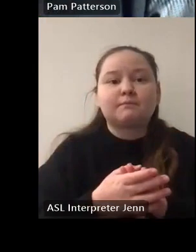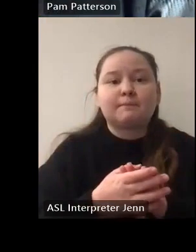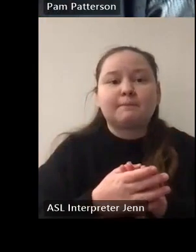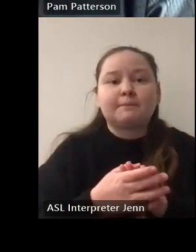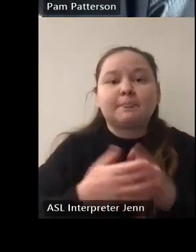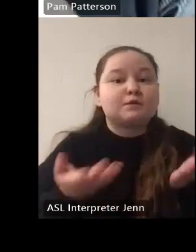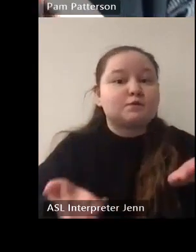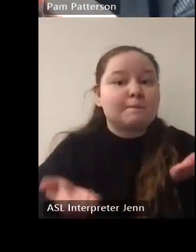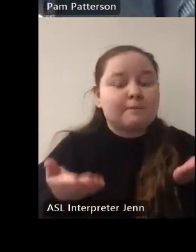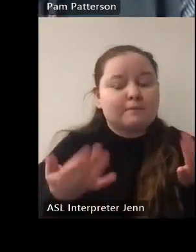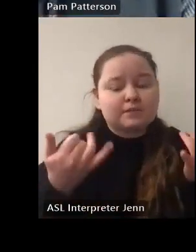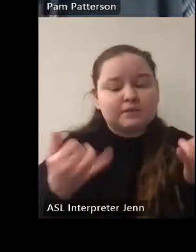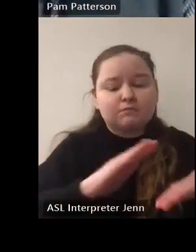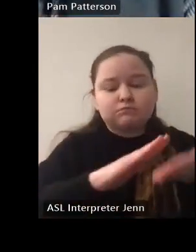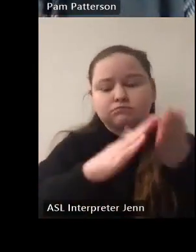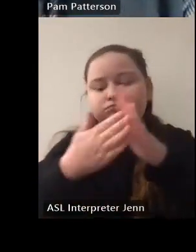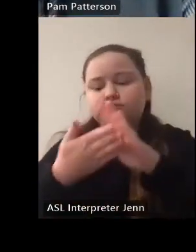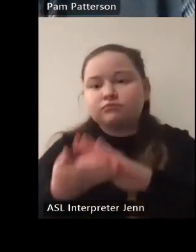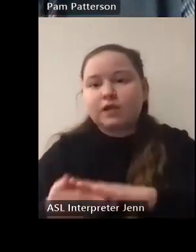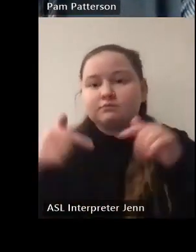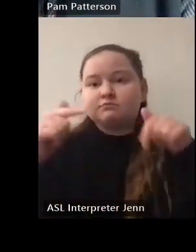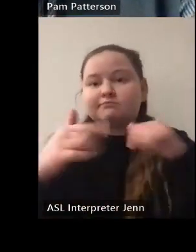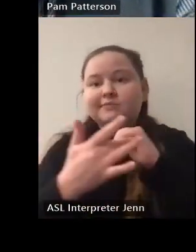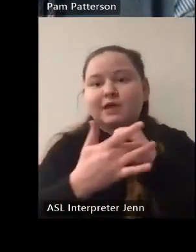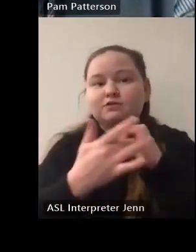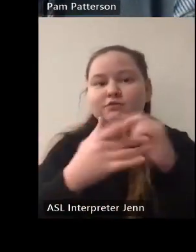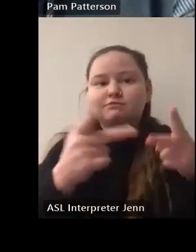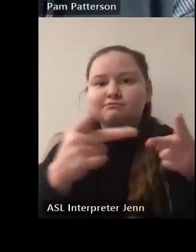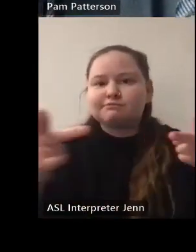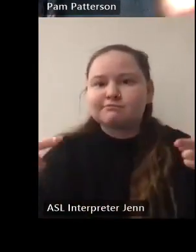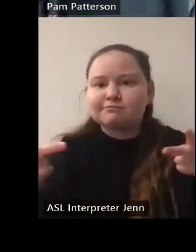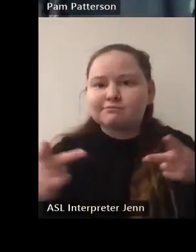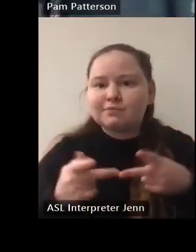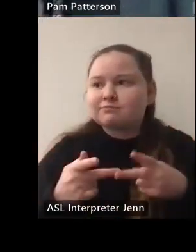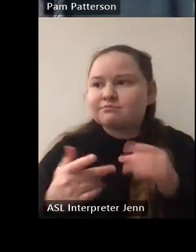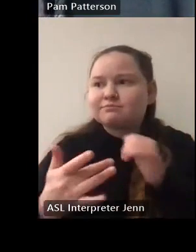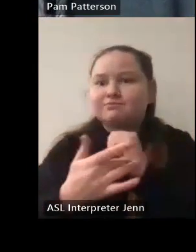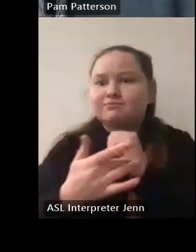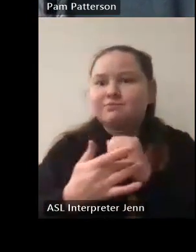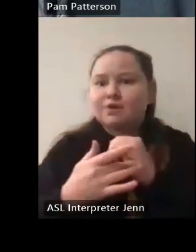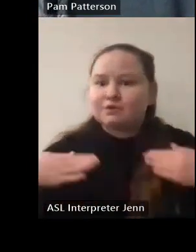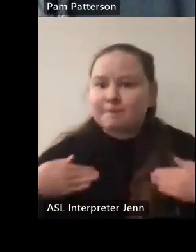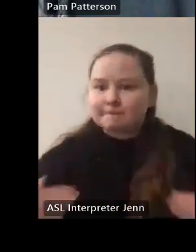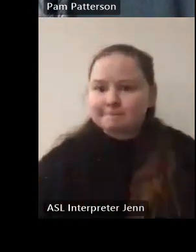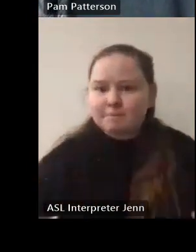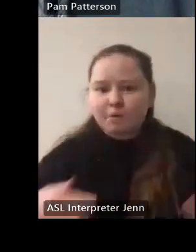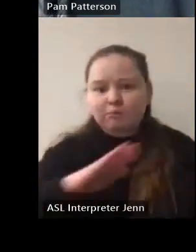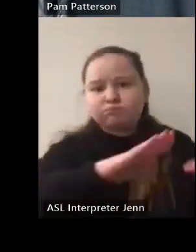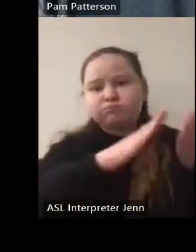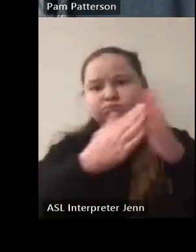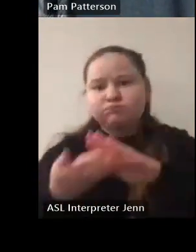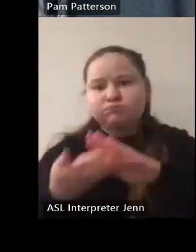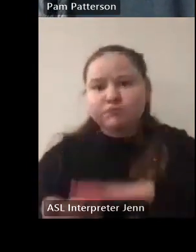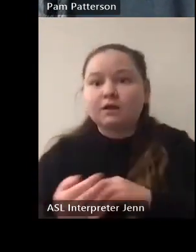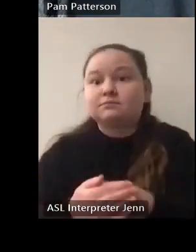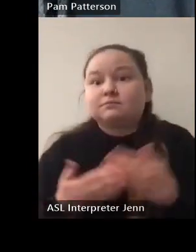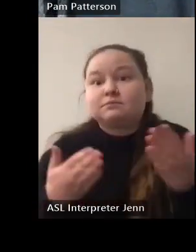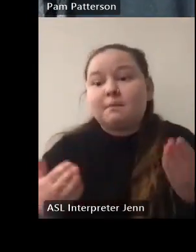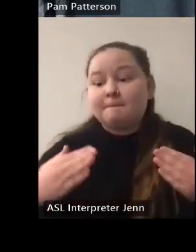cyber body and digital space to overcome the limitations and material demands of a body with